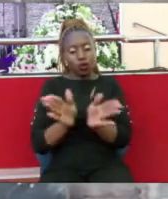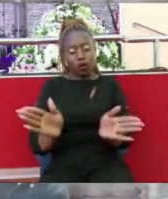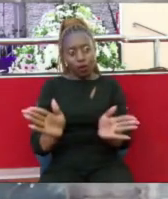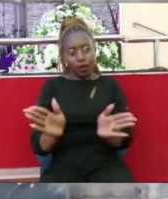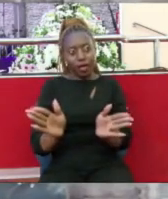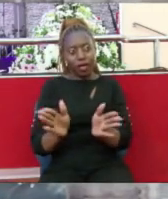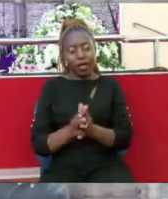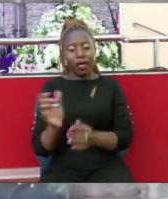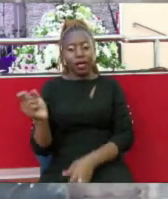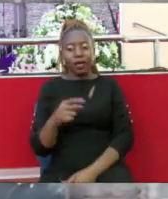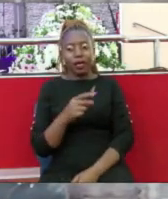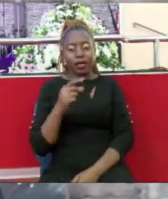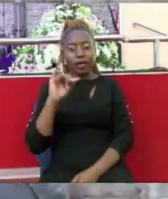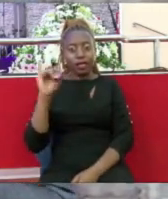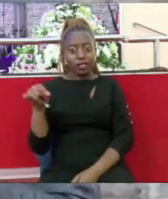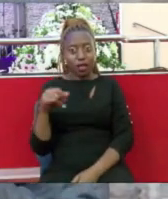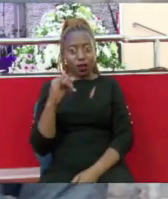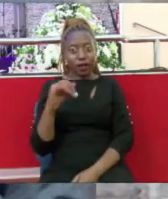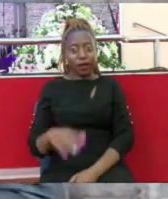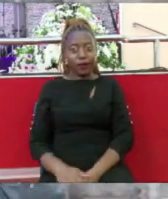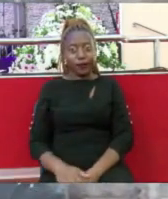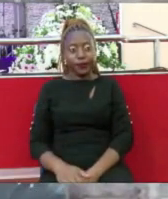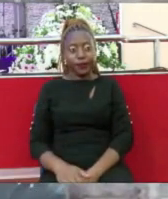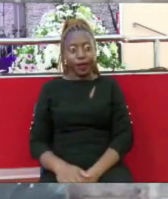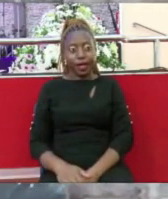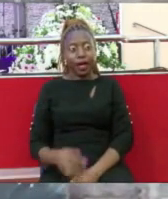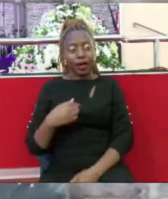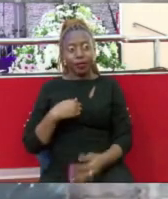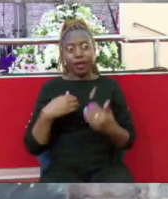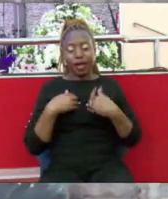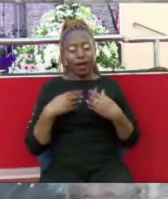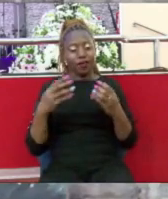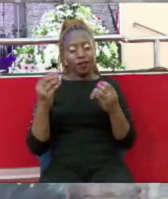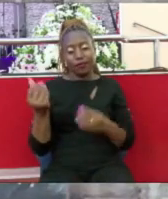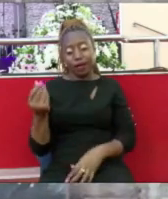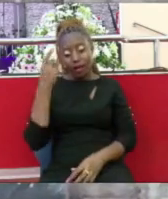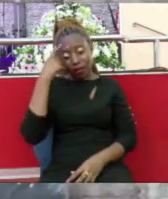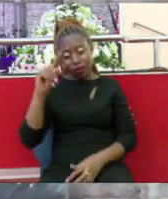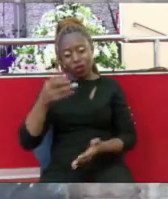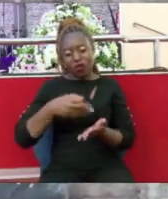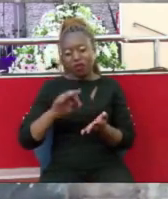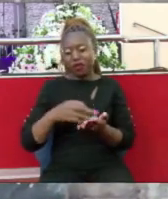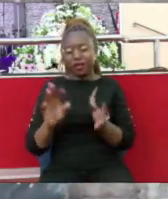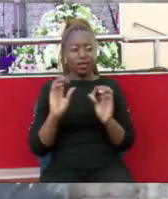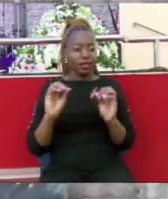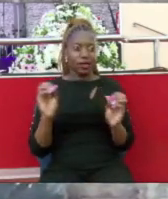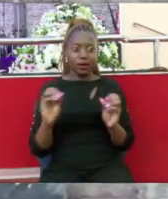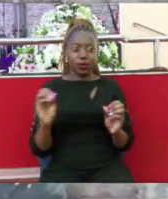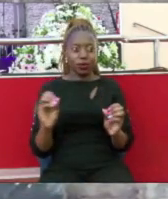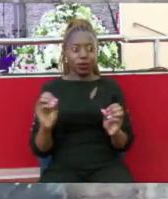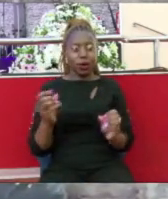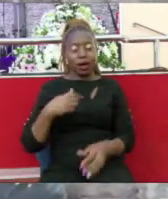in January, I'll never forget. Ilikuwa ni mwezi wa kwanza. And I didn't have money for the school fees. Na sikuwa na pesa kulipia karo. And I